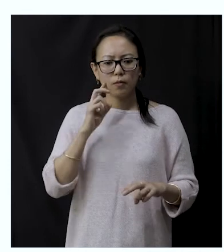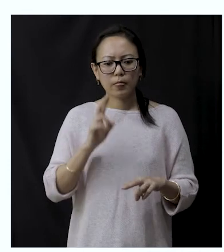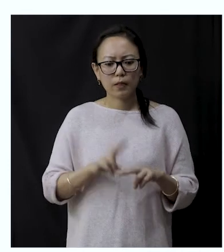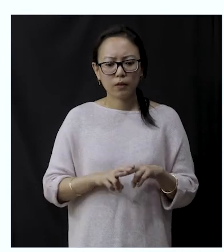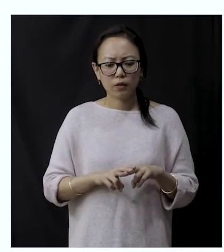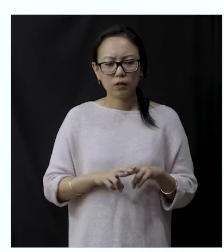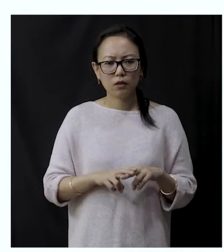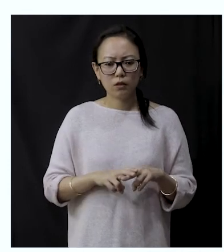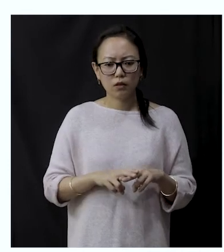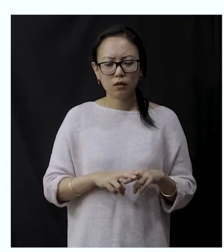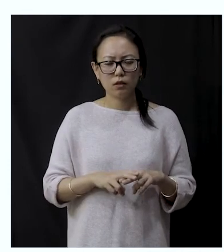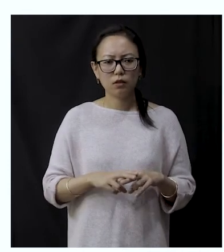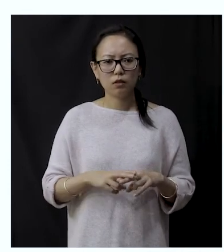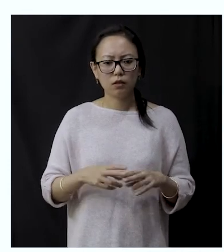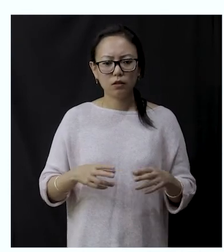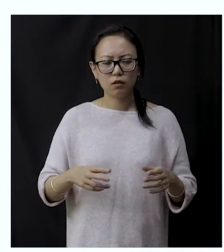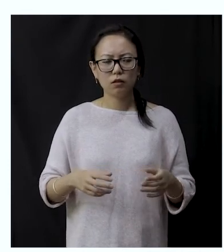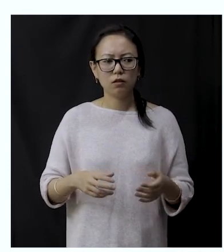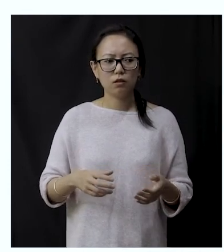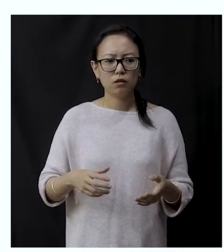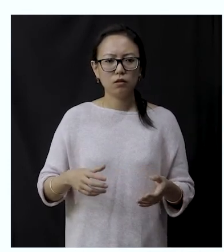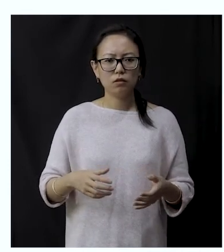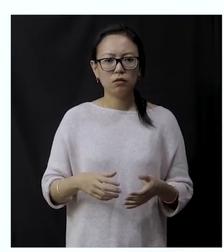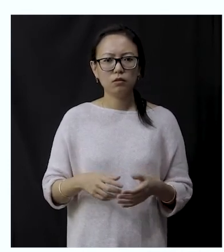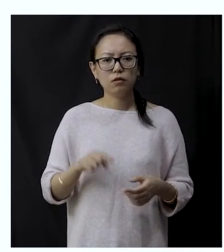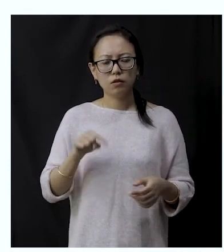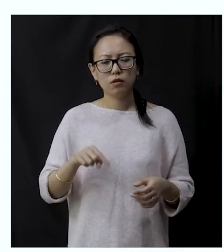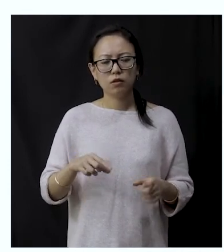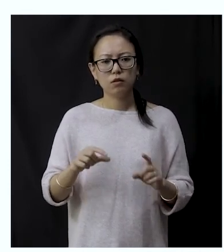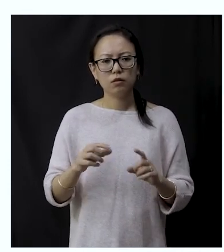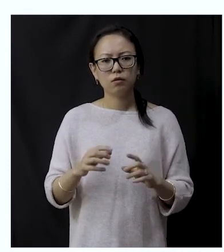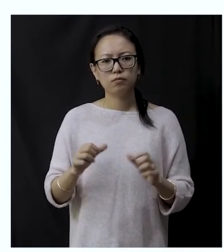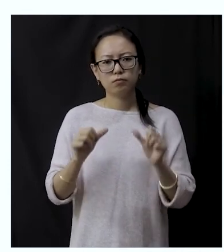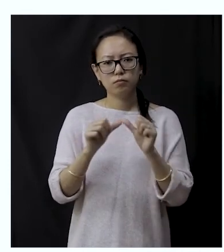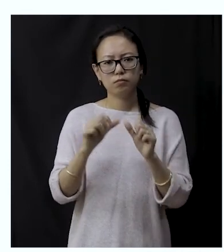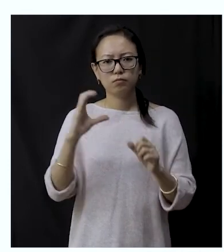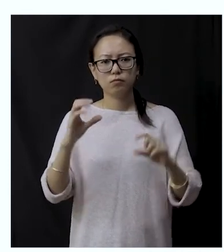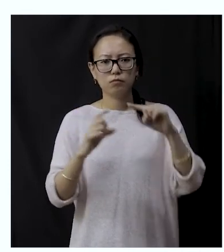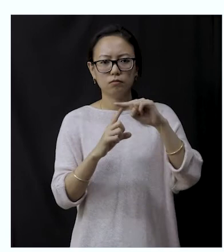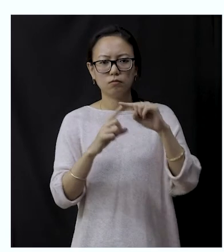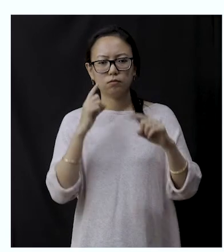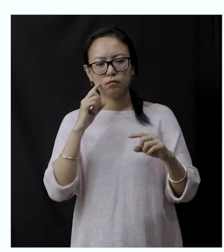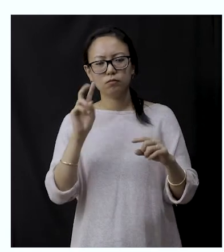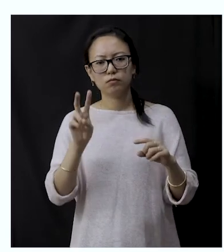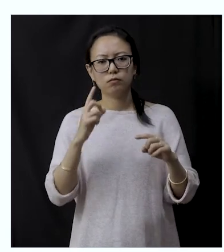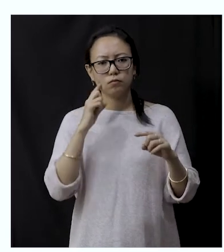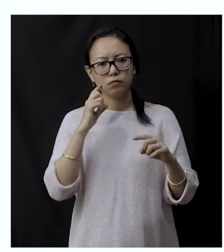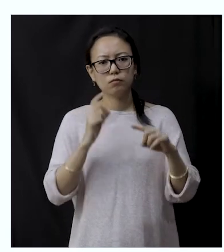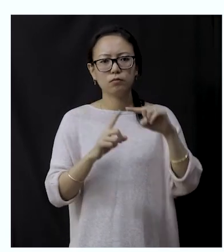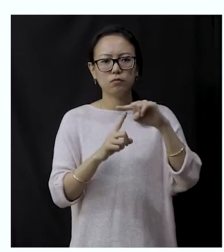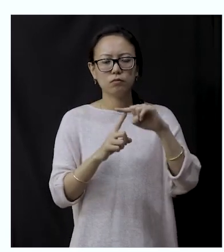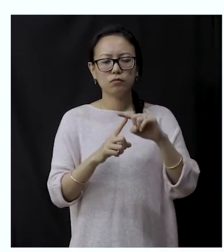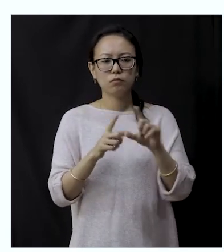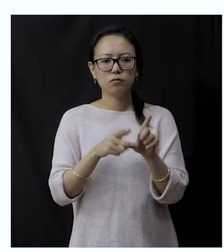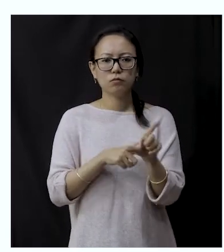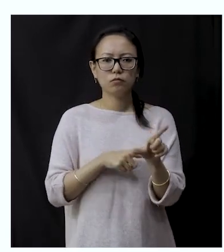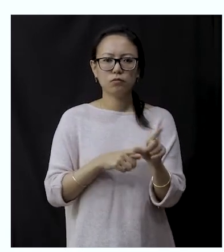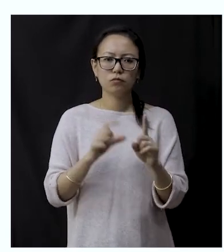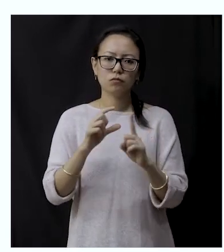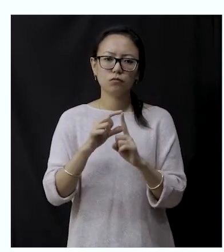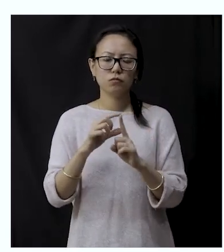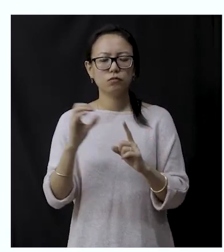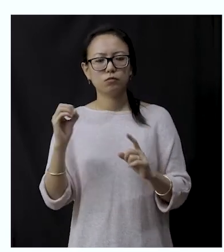possible? So students, we are going to do activity. So you can take a small marble,